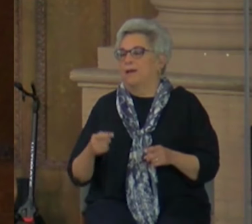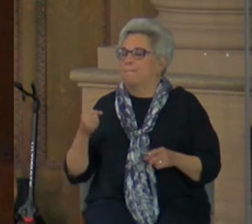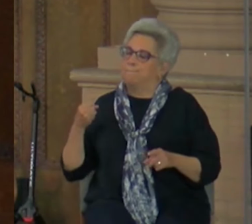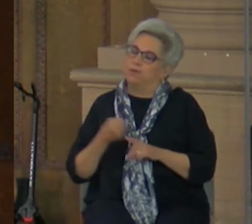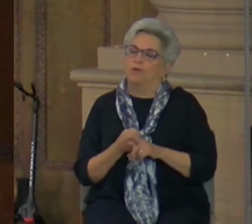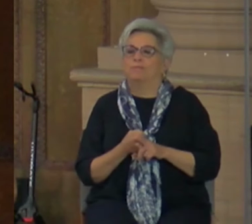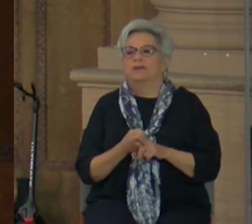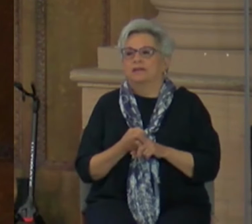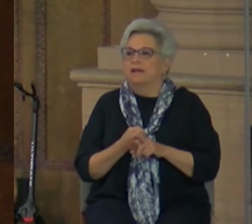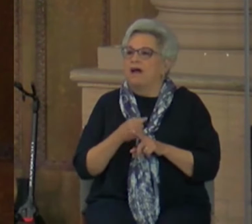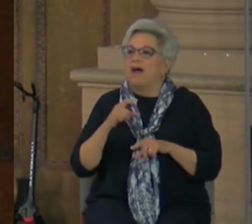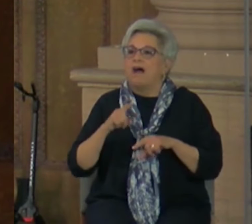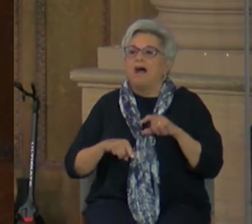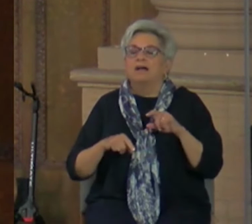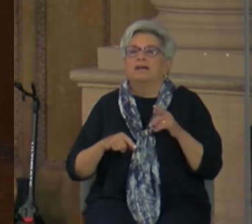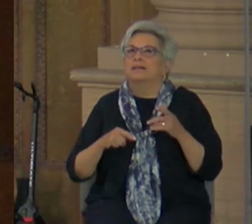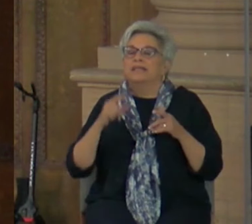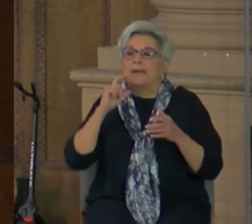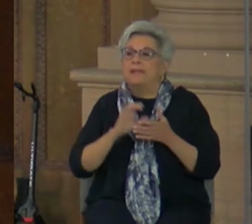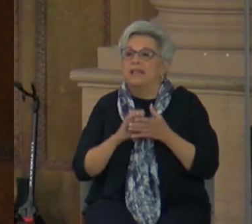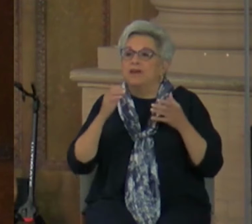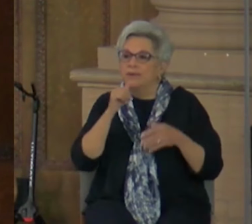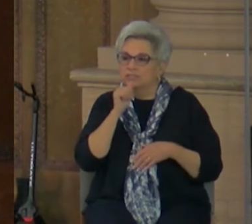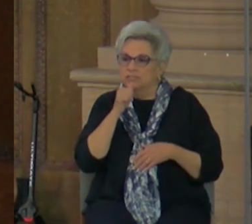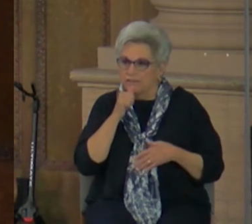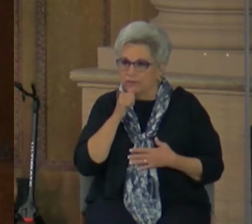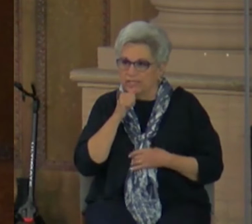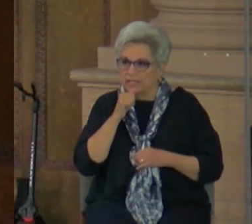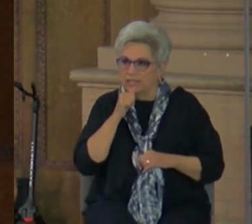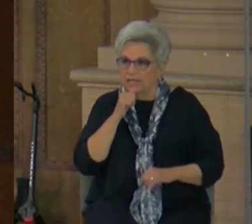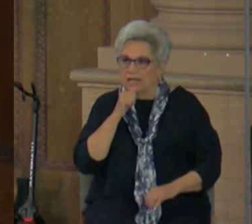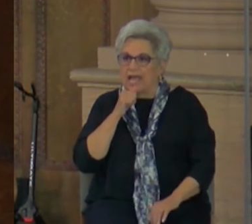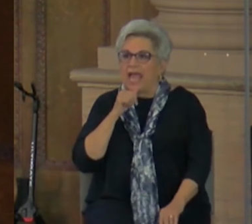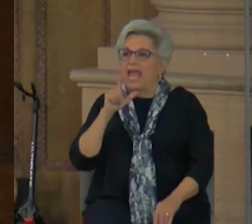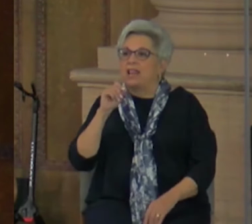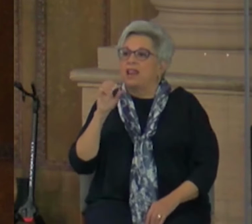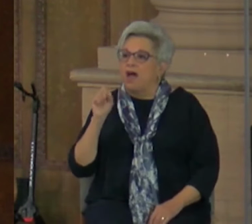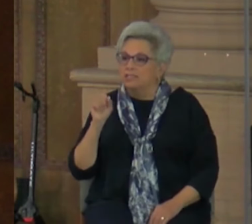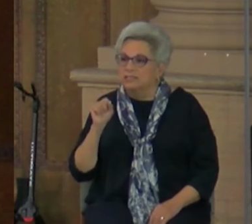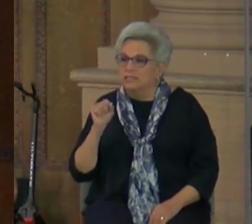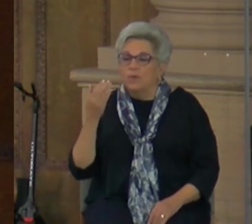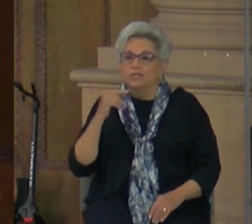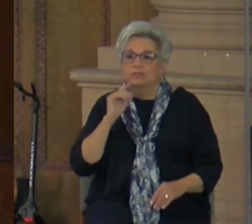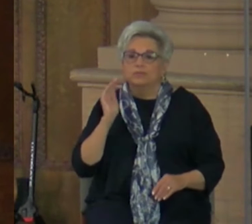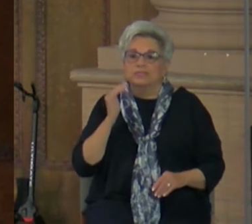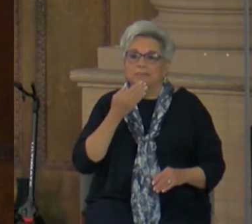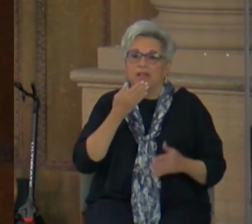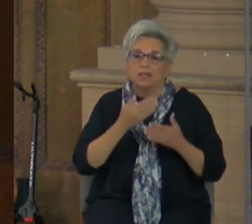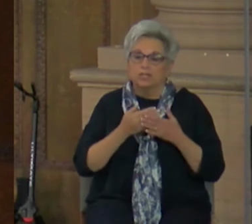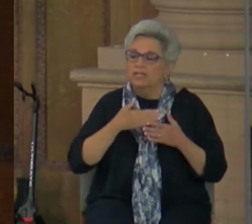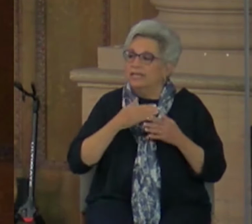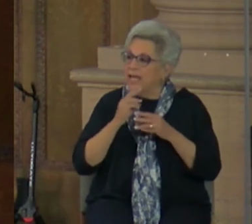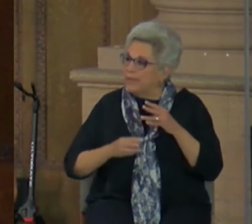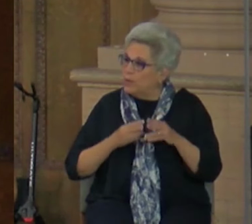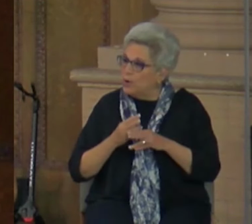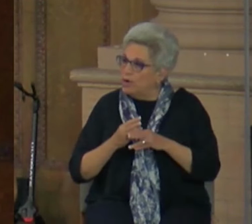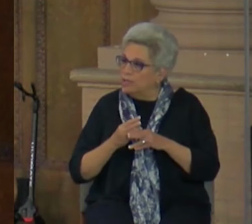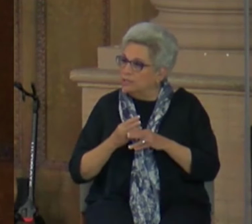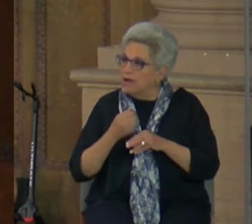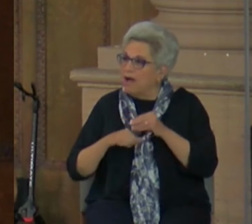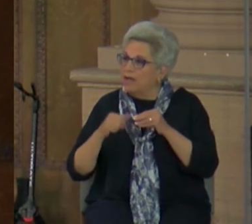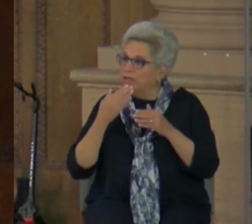with unbelievable loss and suffering. And what used to seem like a good and happy world under a good and just God now started to